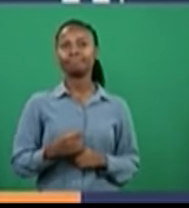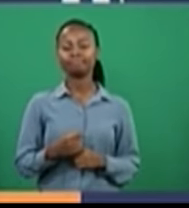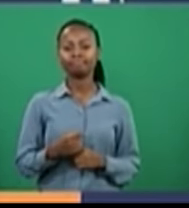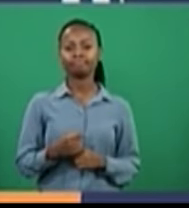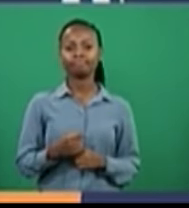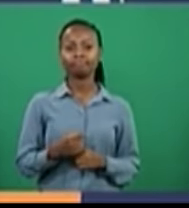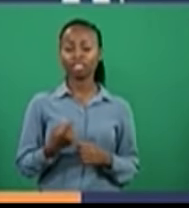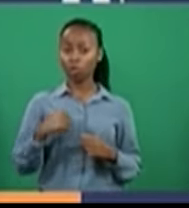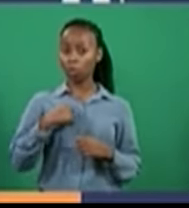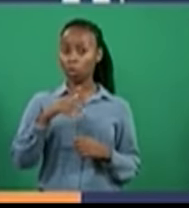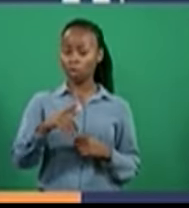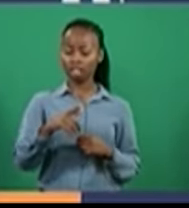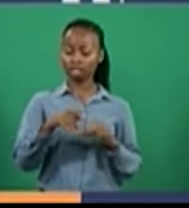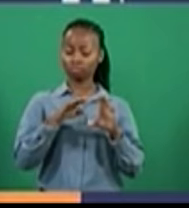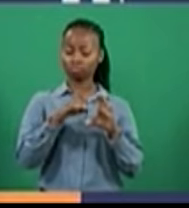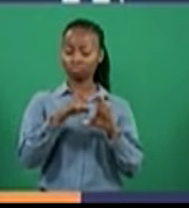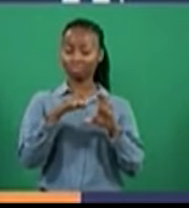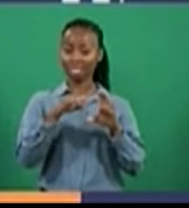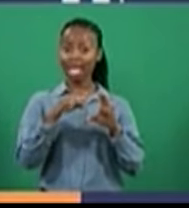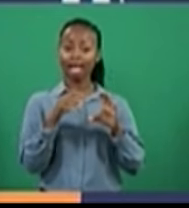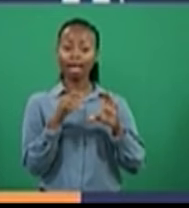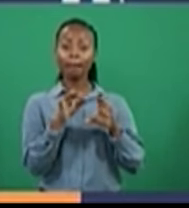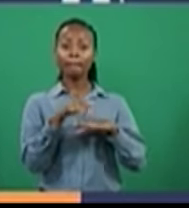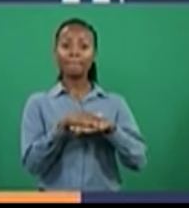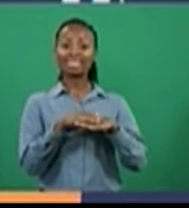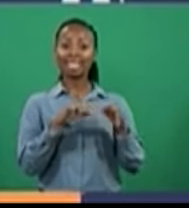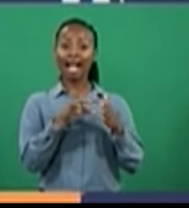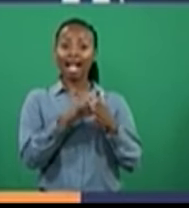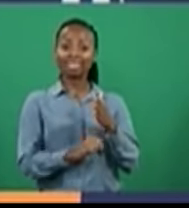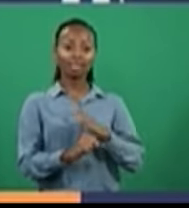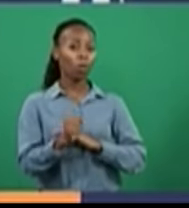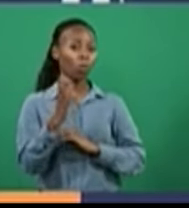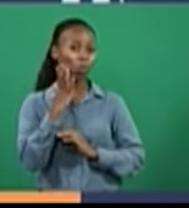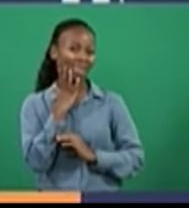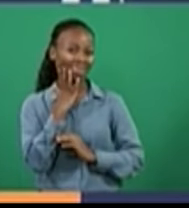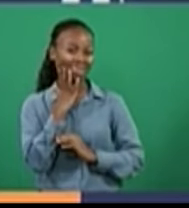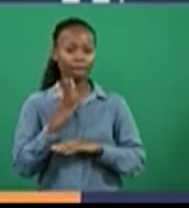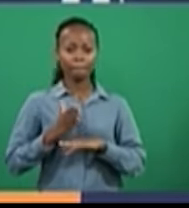before the Fed moves and the inflation expectations? So